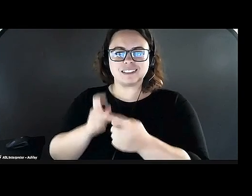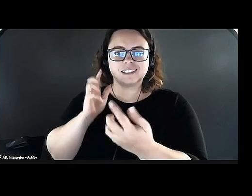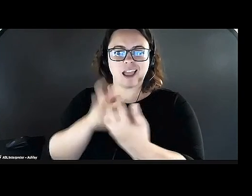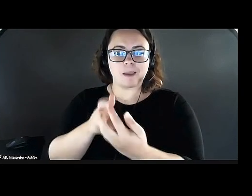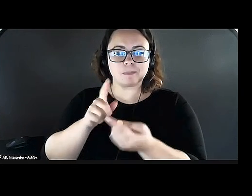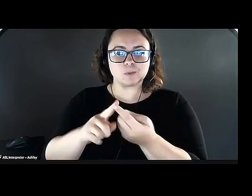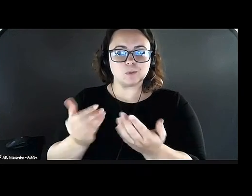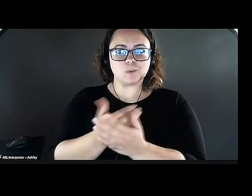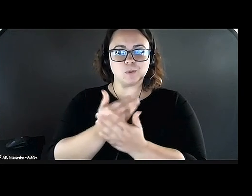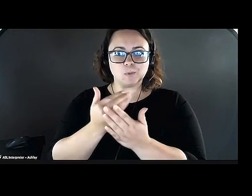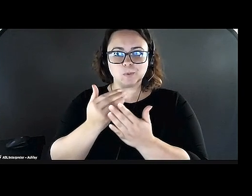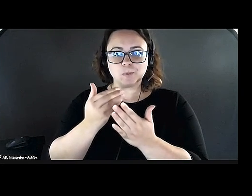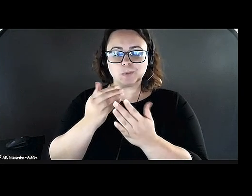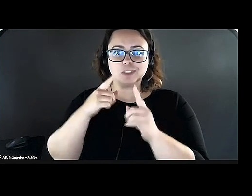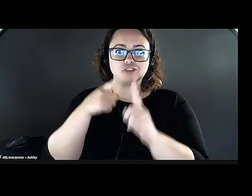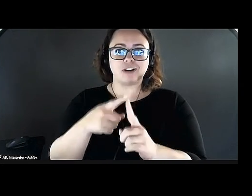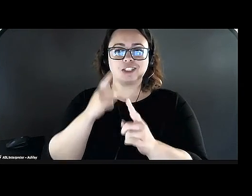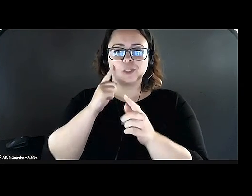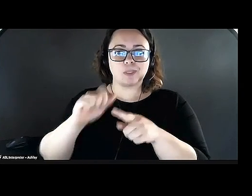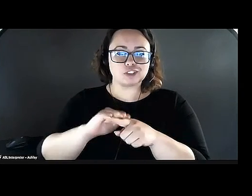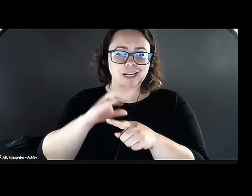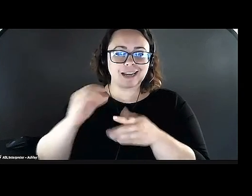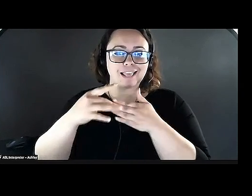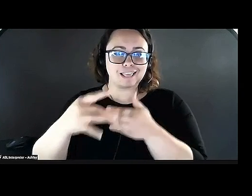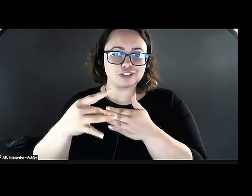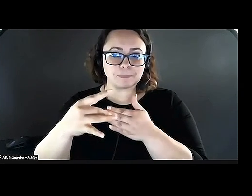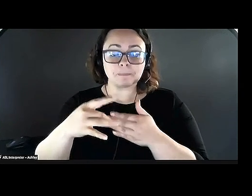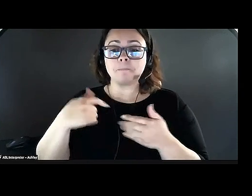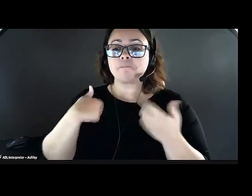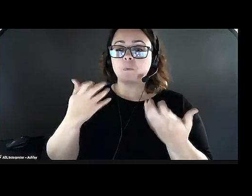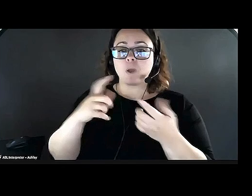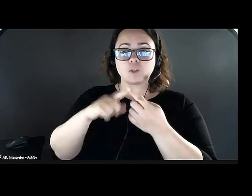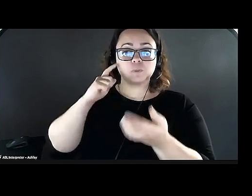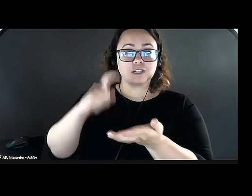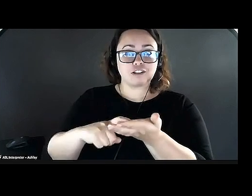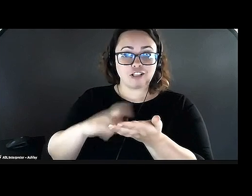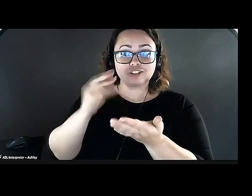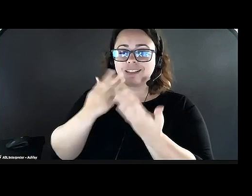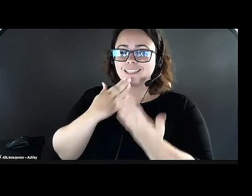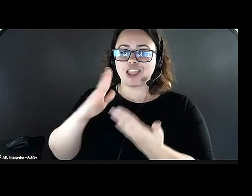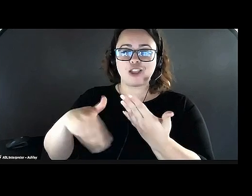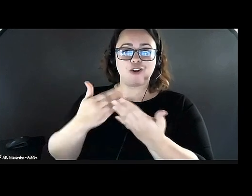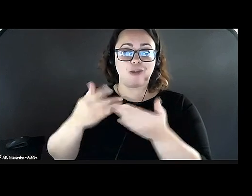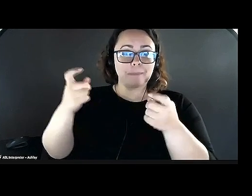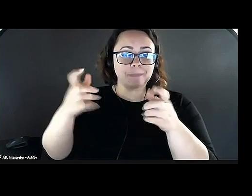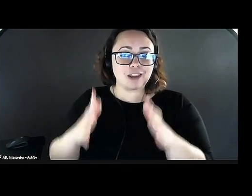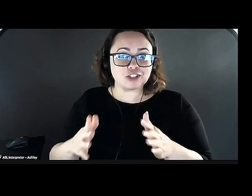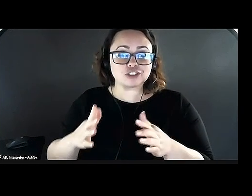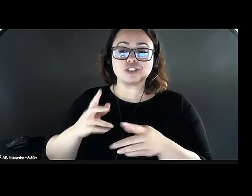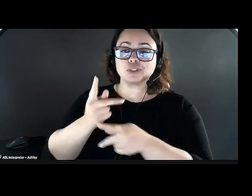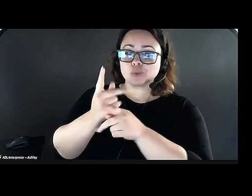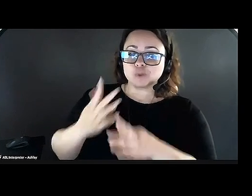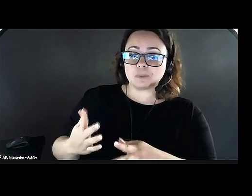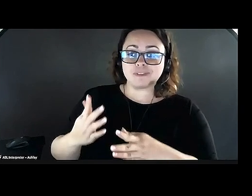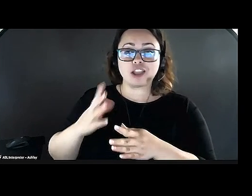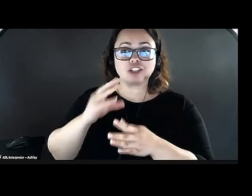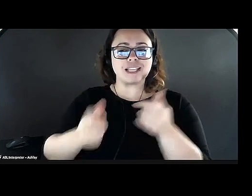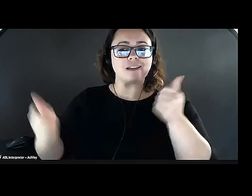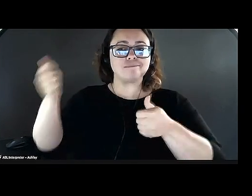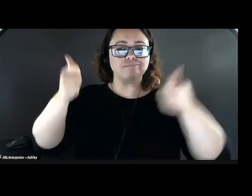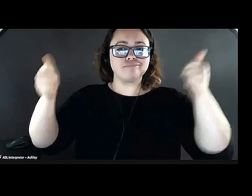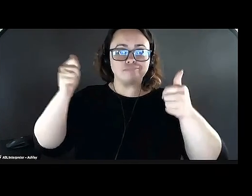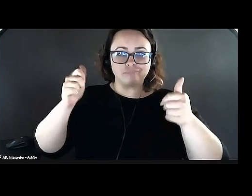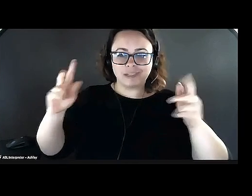in training and leadership. I'd like to acknowledge and thank all the managers, supervisors, and executives